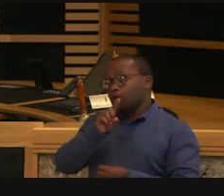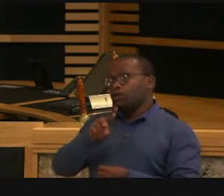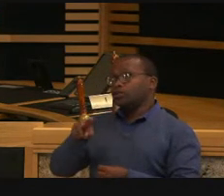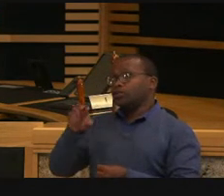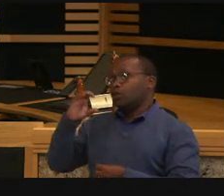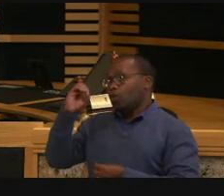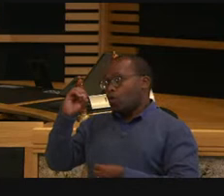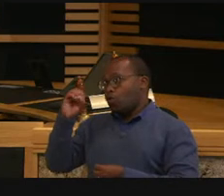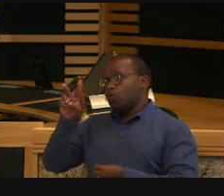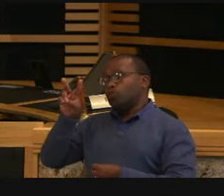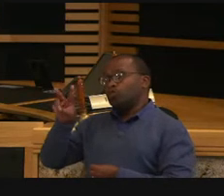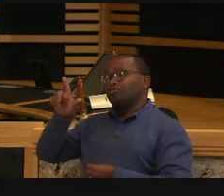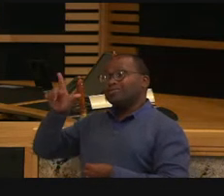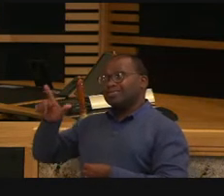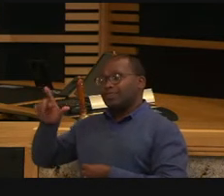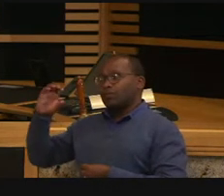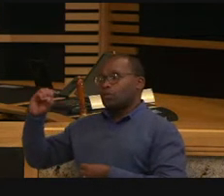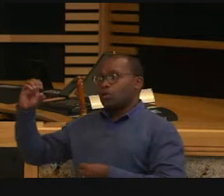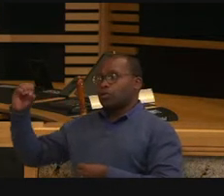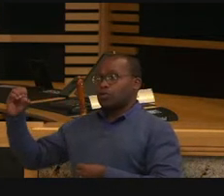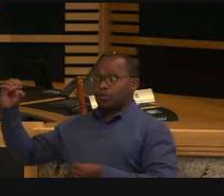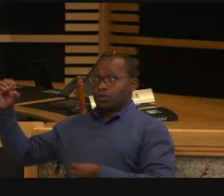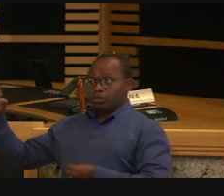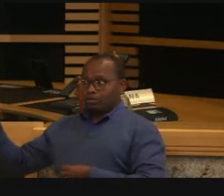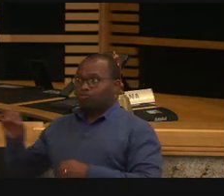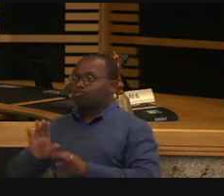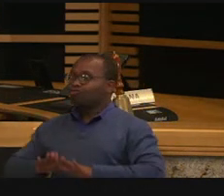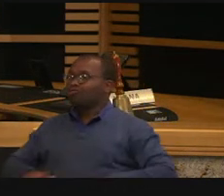1,027,000 learners for the